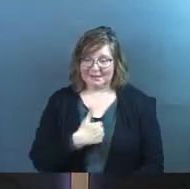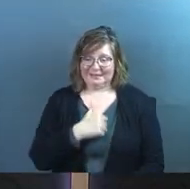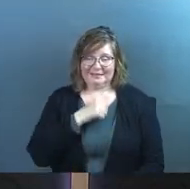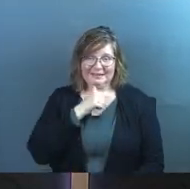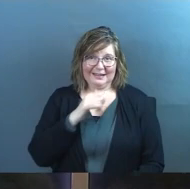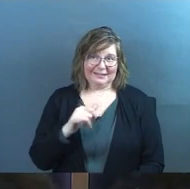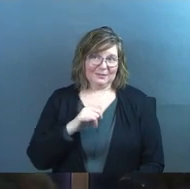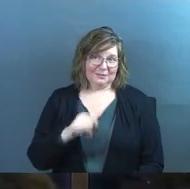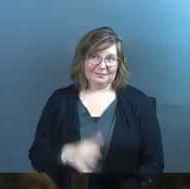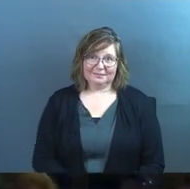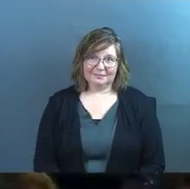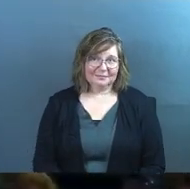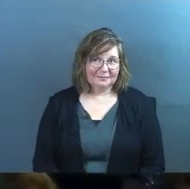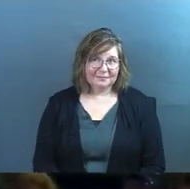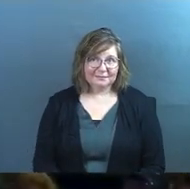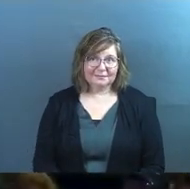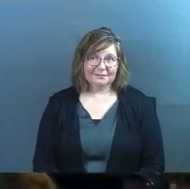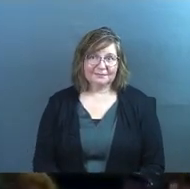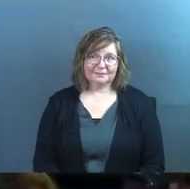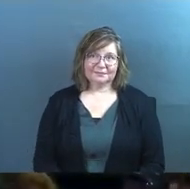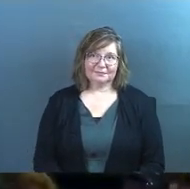I.